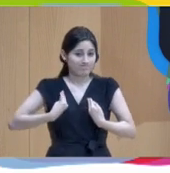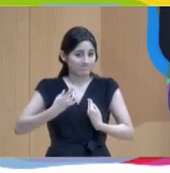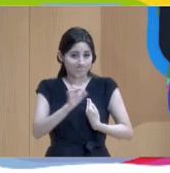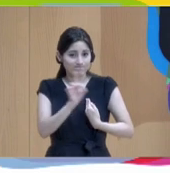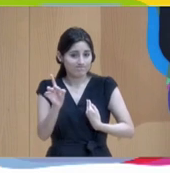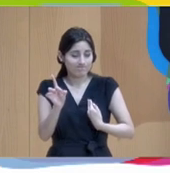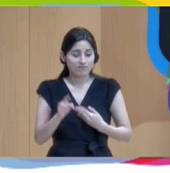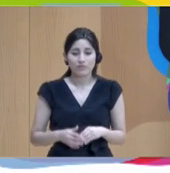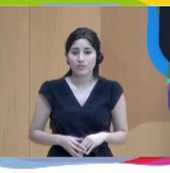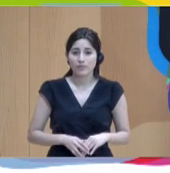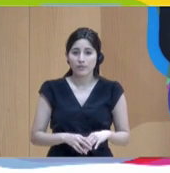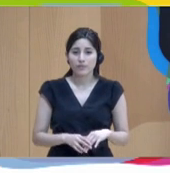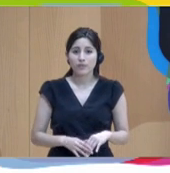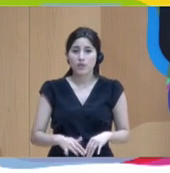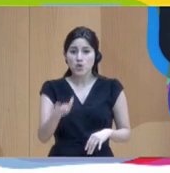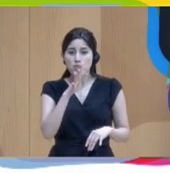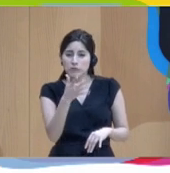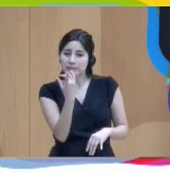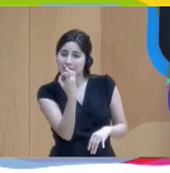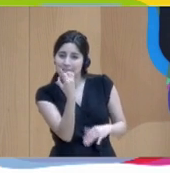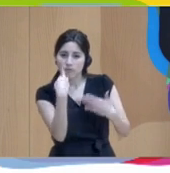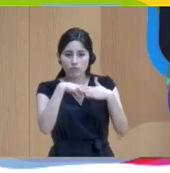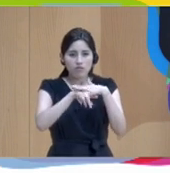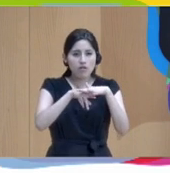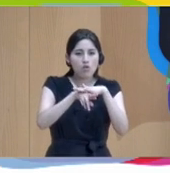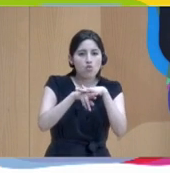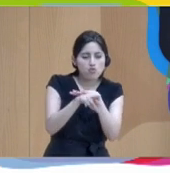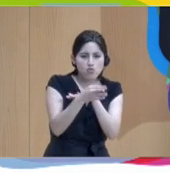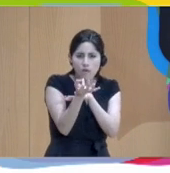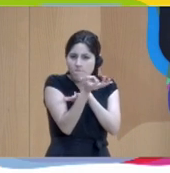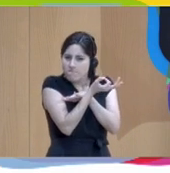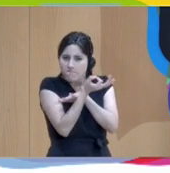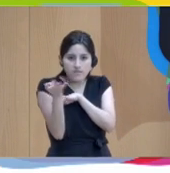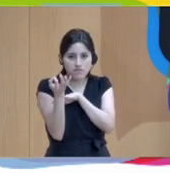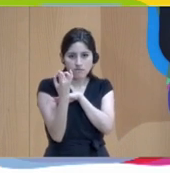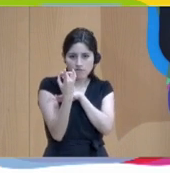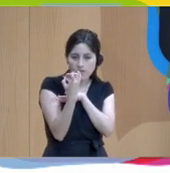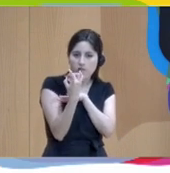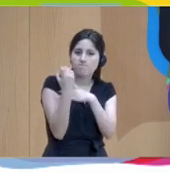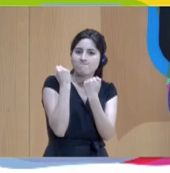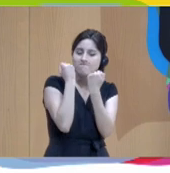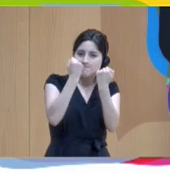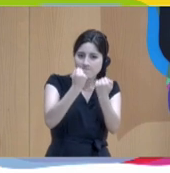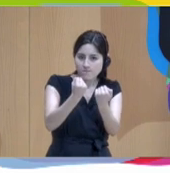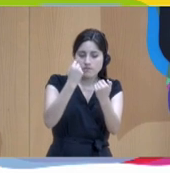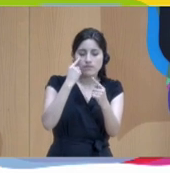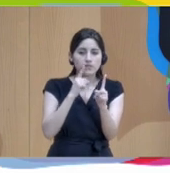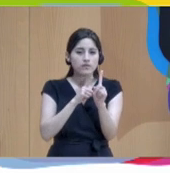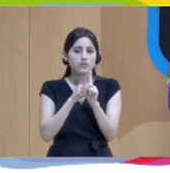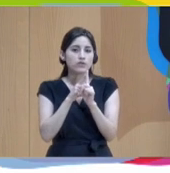very effective social and health services that can respond to those needs that are coming, that we